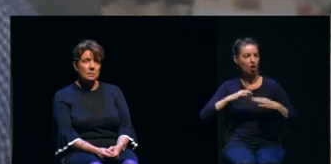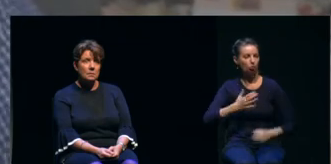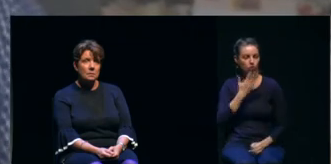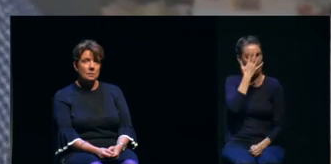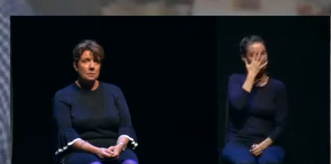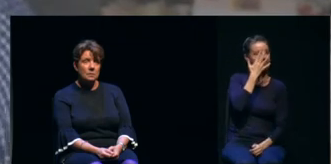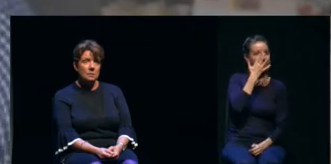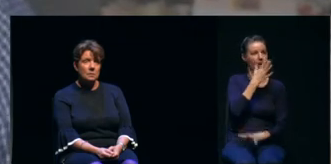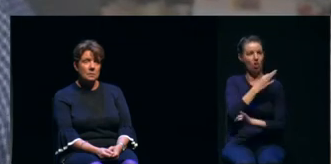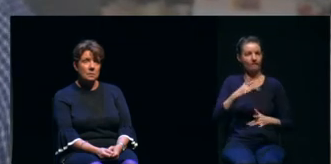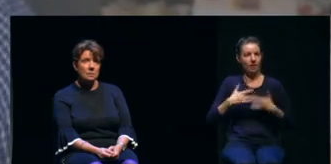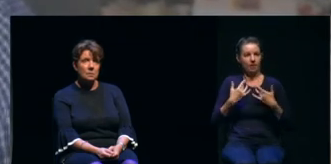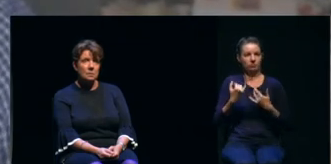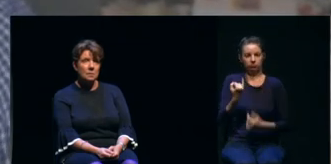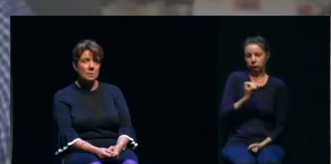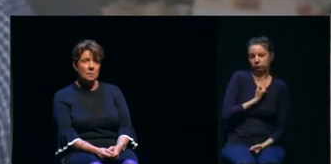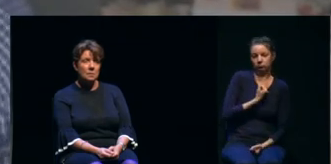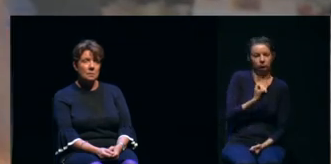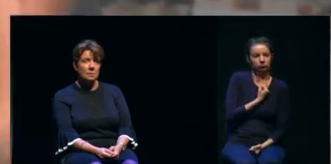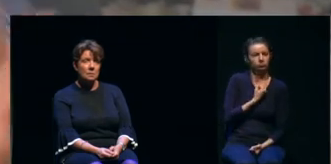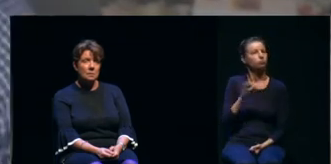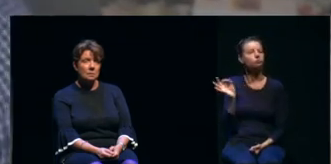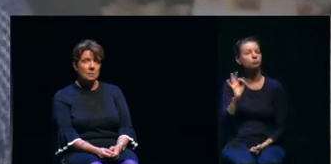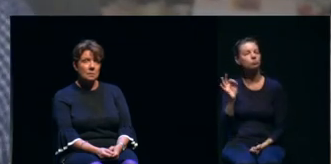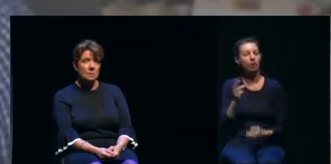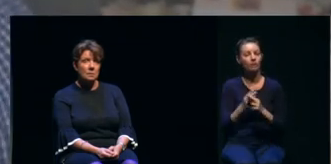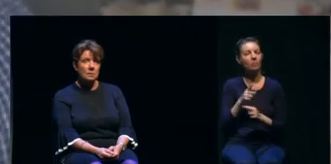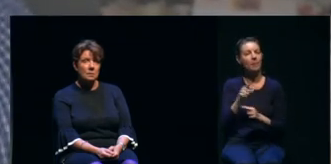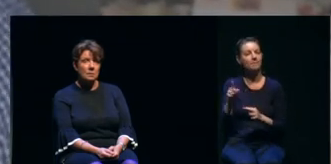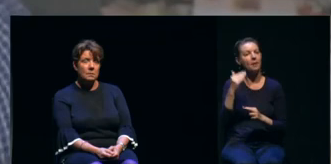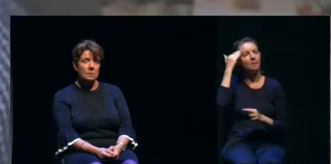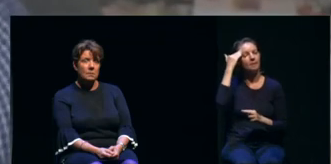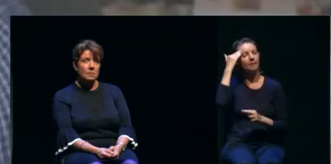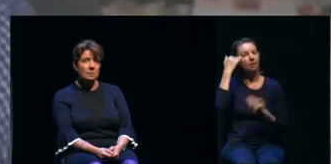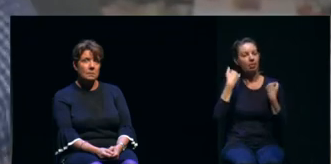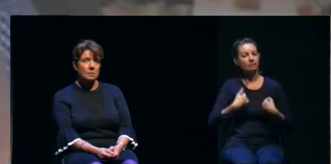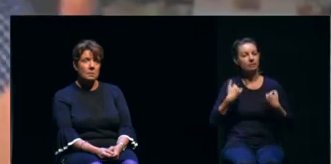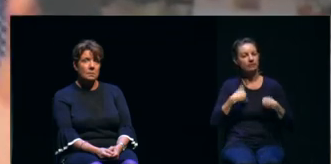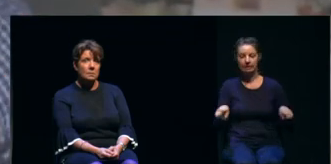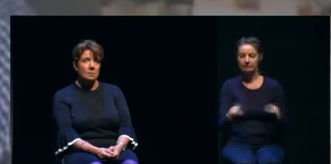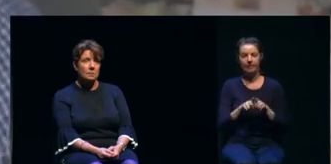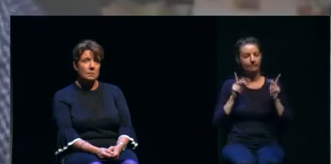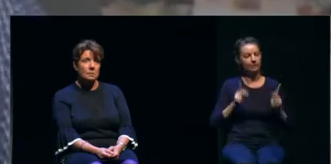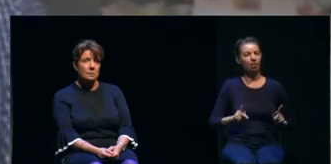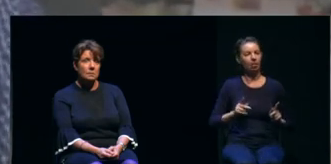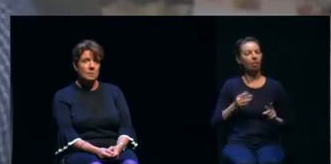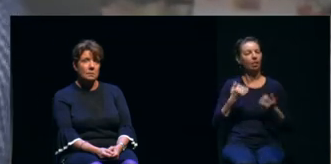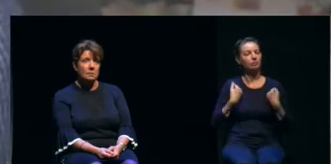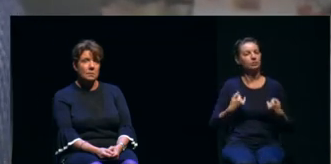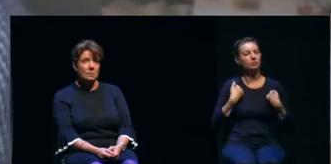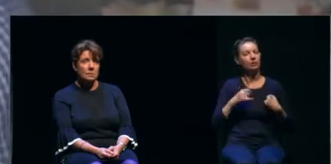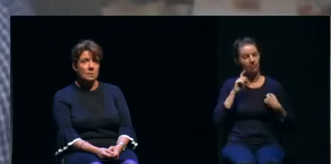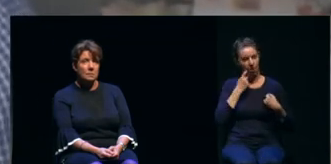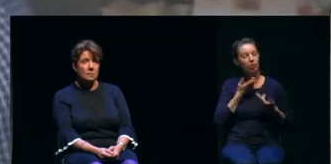see no stigma about this. They see no guilt attached to it. If for them, mental illness is no different to physical illness. They will discuss it. It's